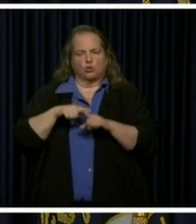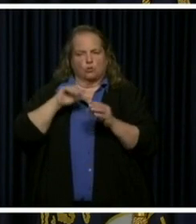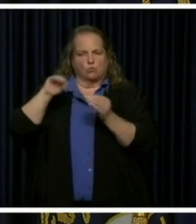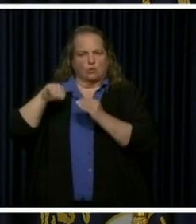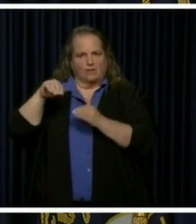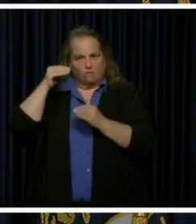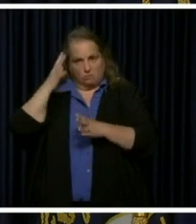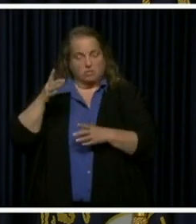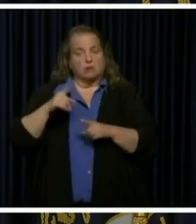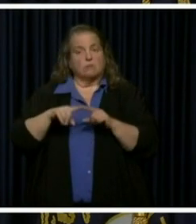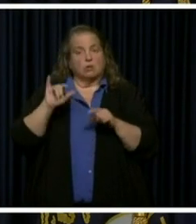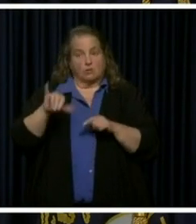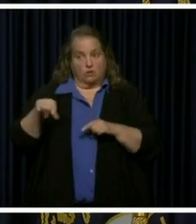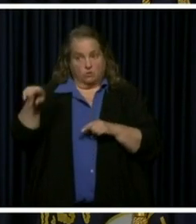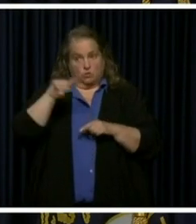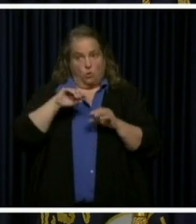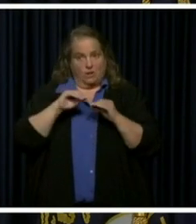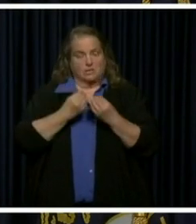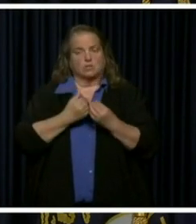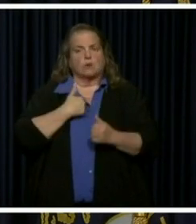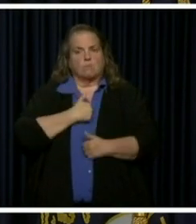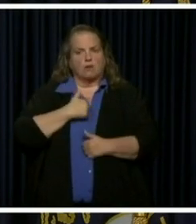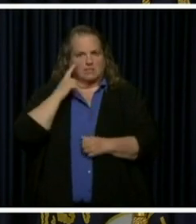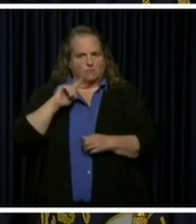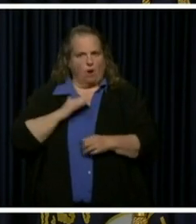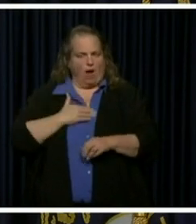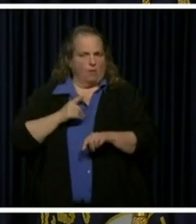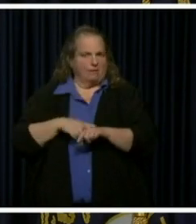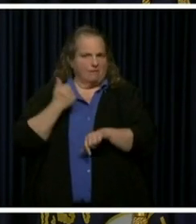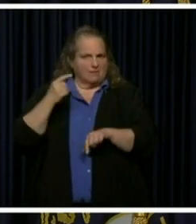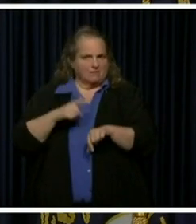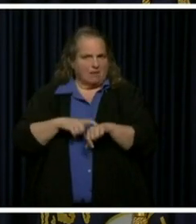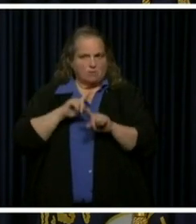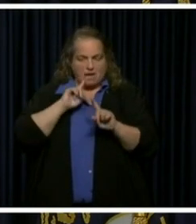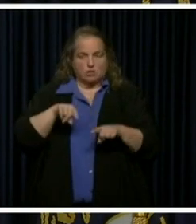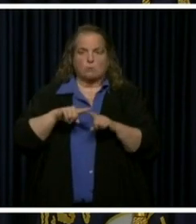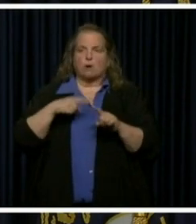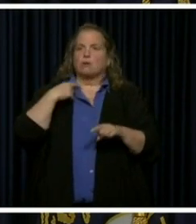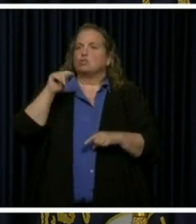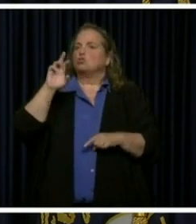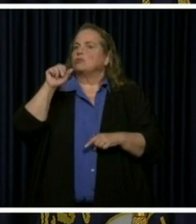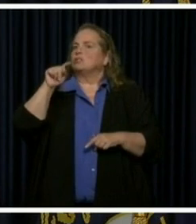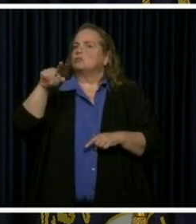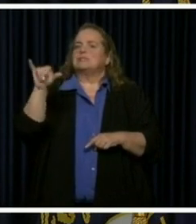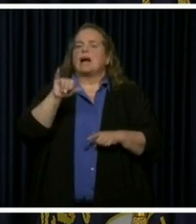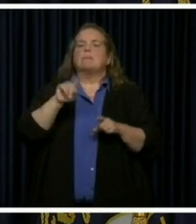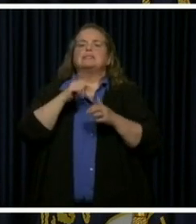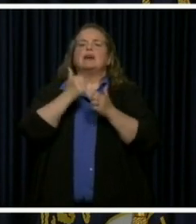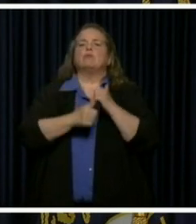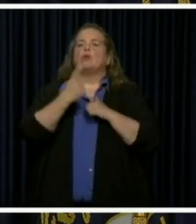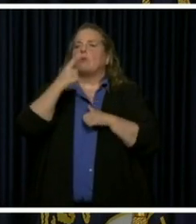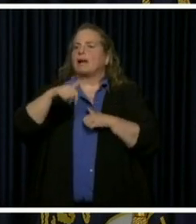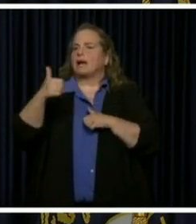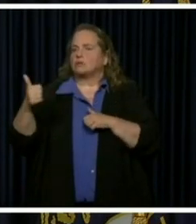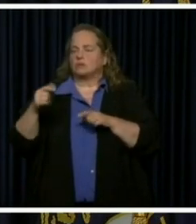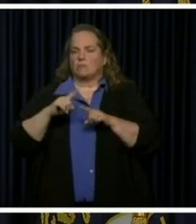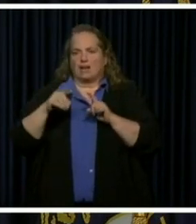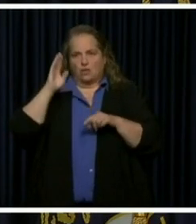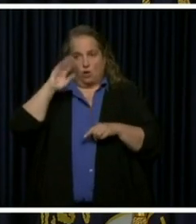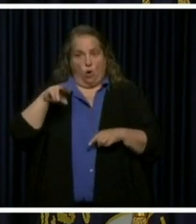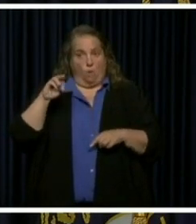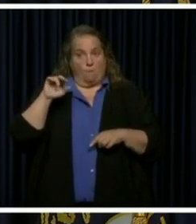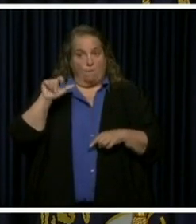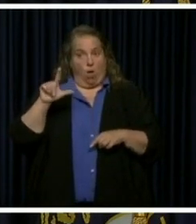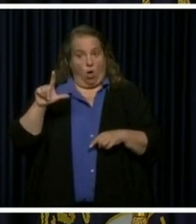those organizations, and we apologize for that. But we're going to treat you the same as everybody else, though. I know a mall